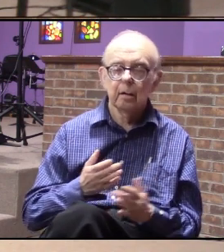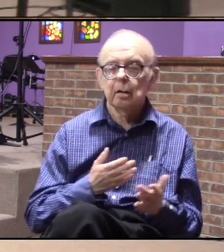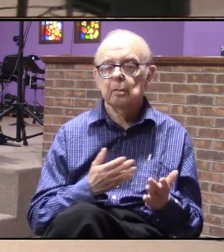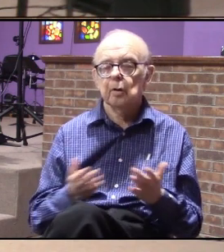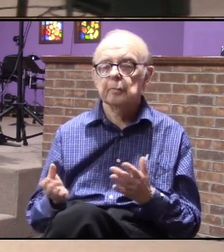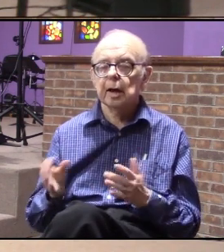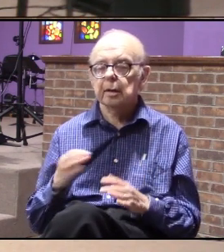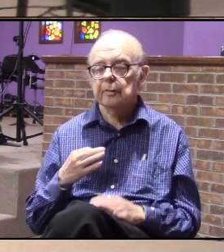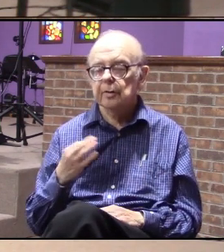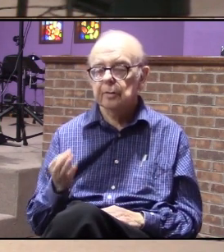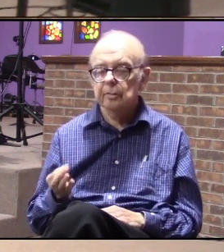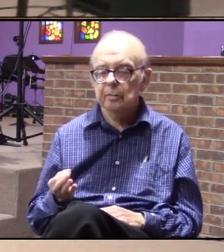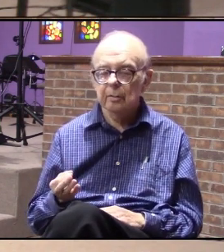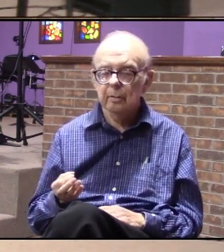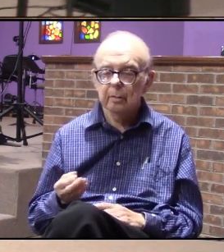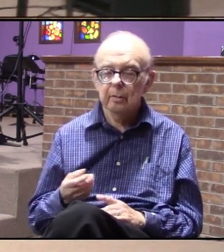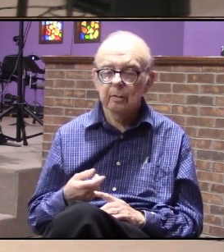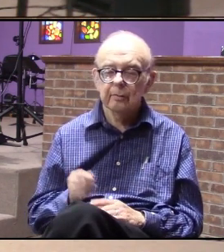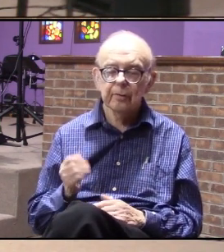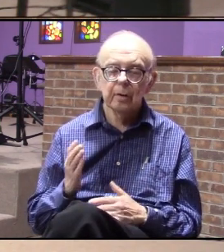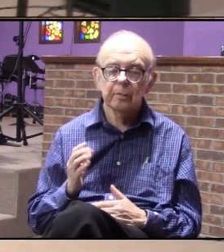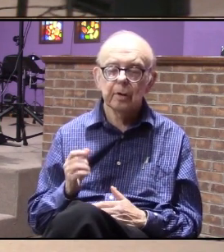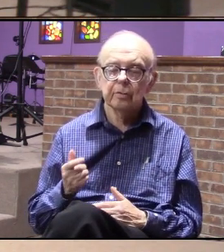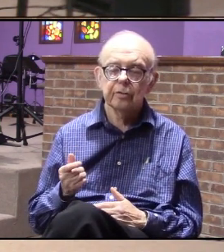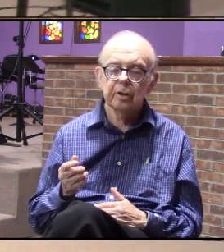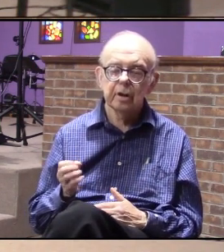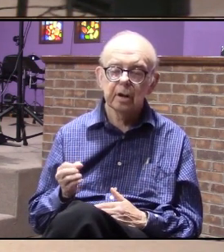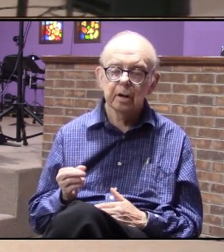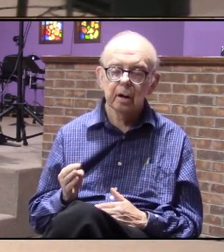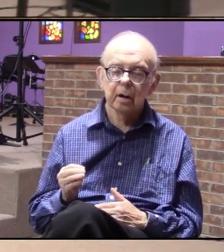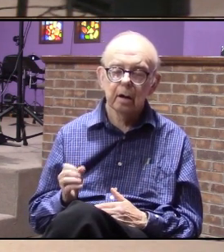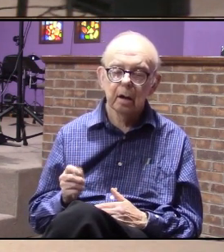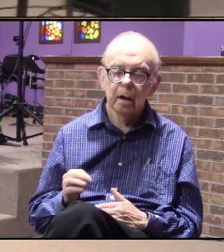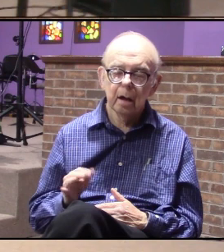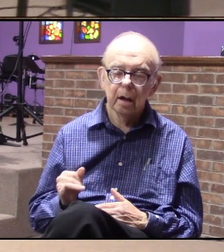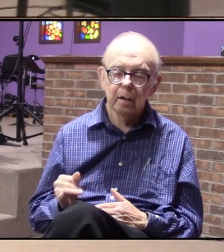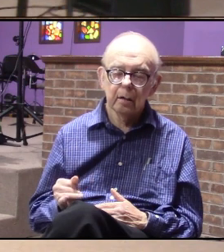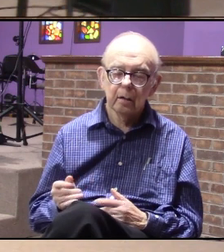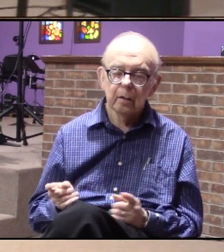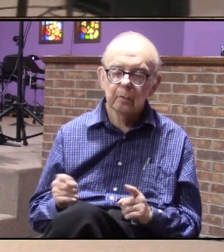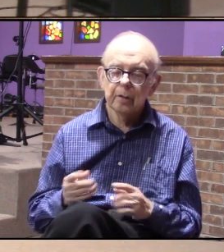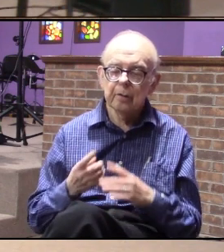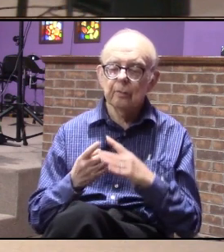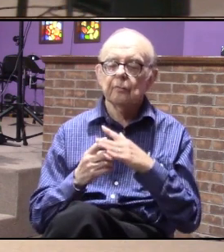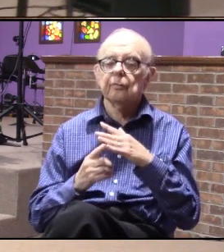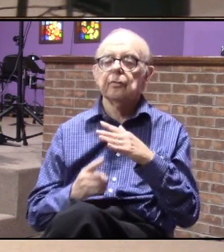from Germany. And when the flood came,